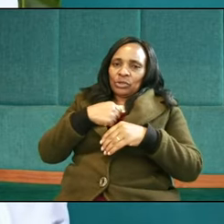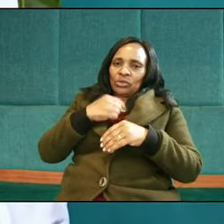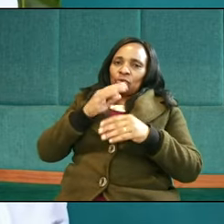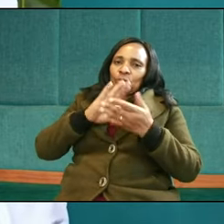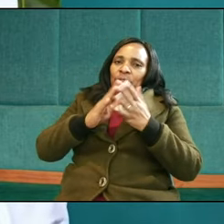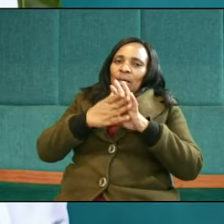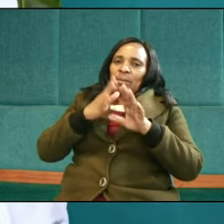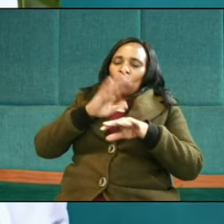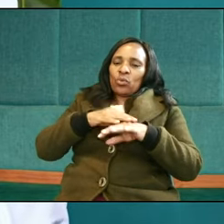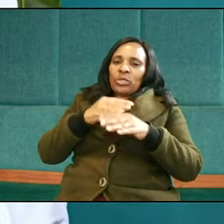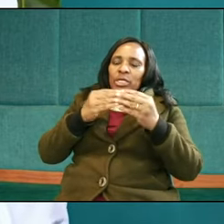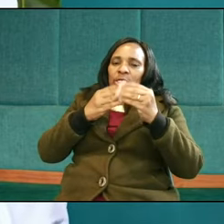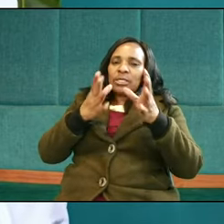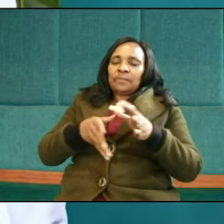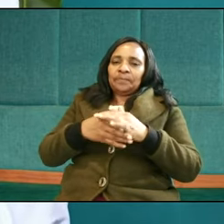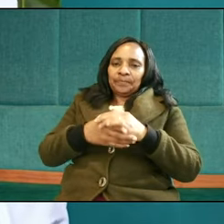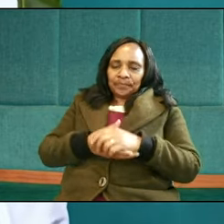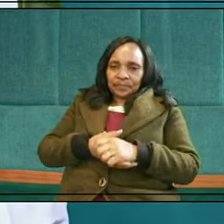leader.